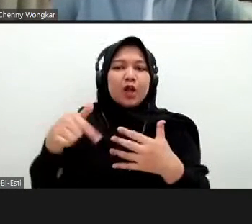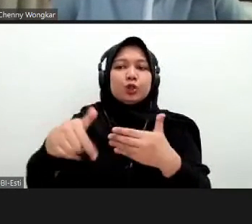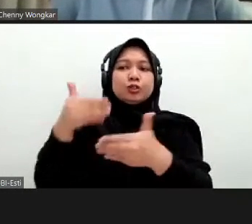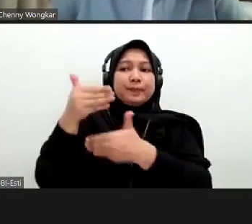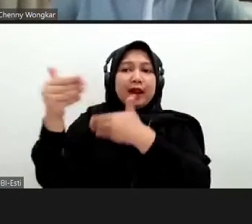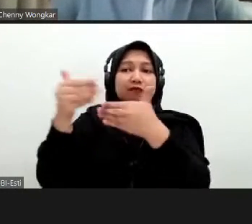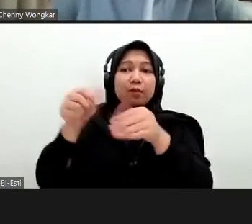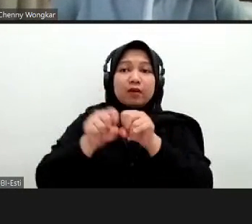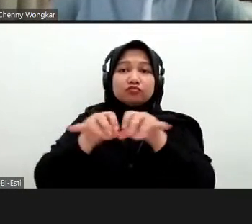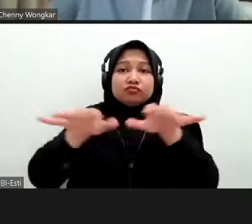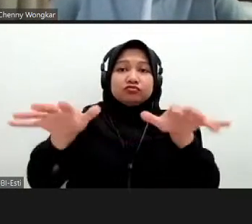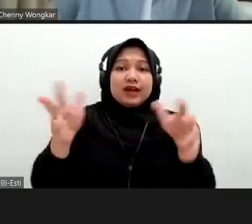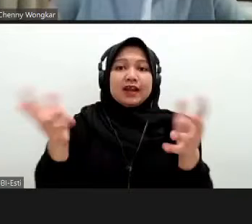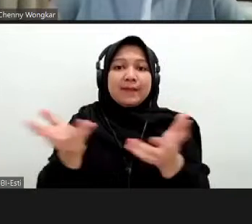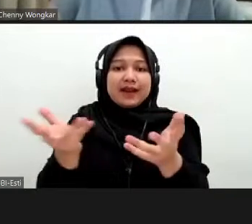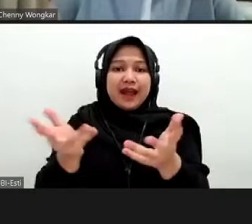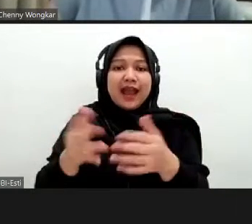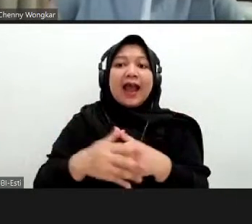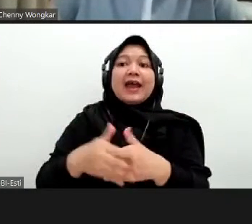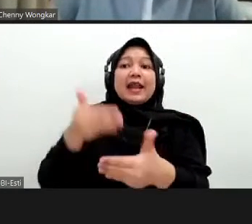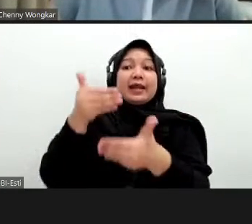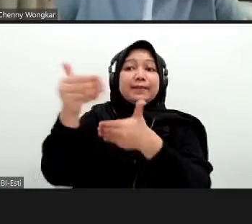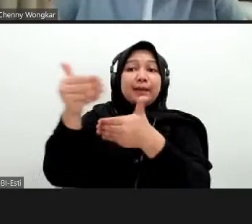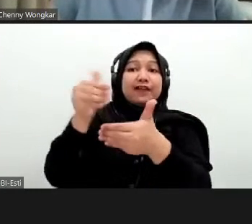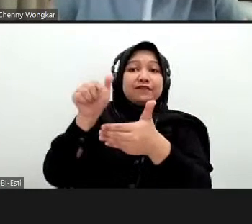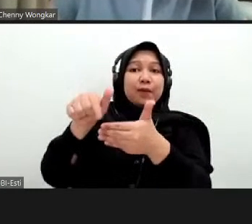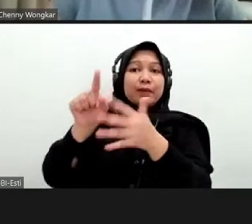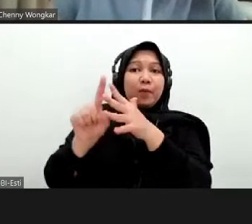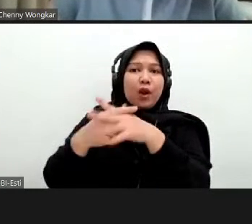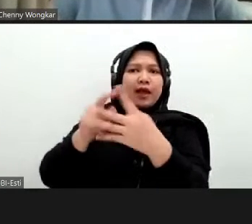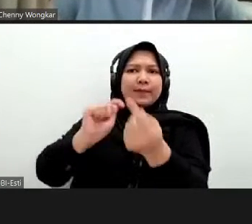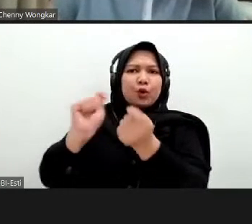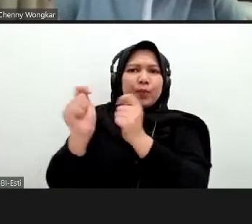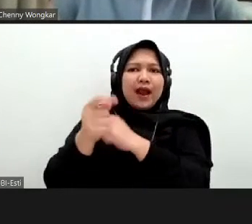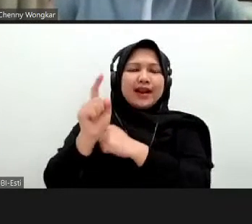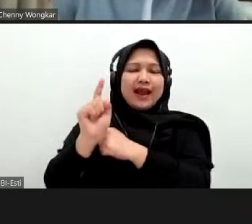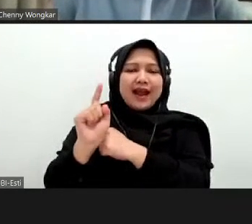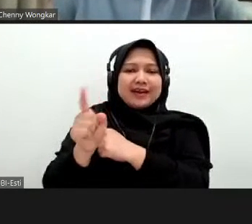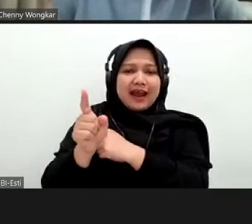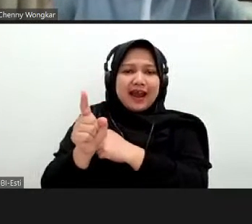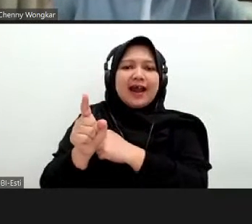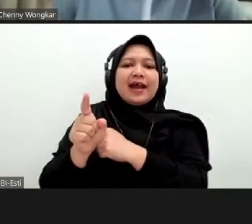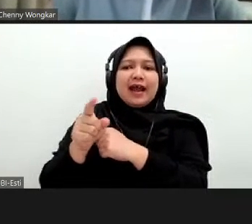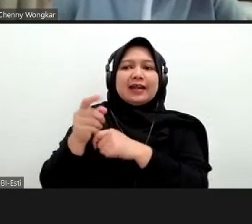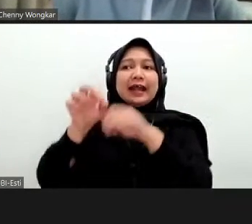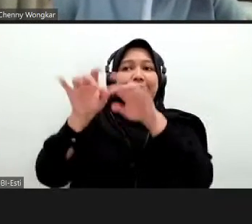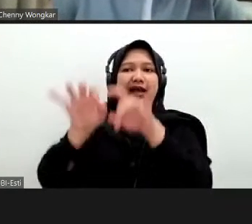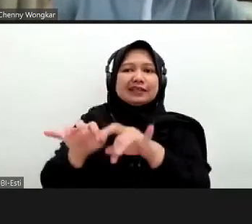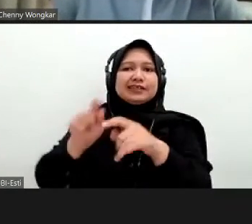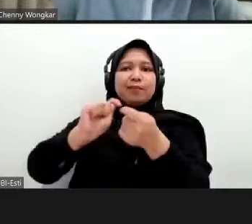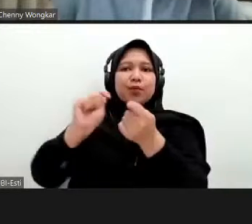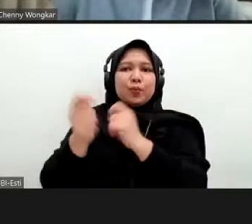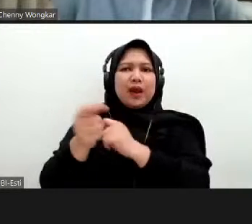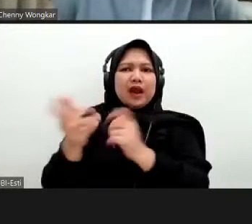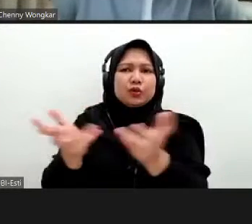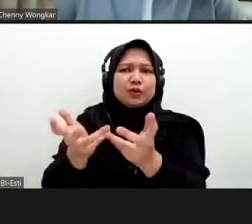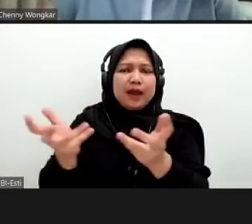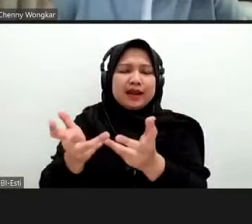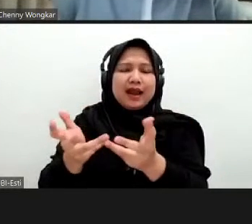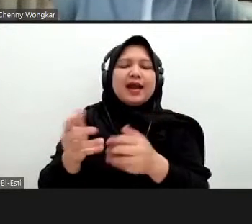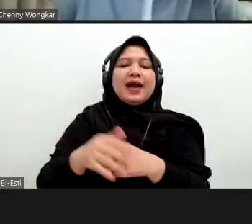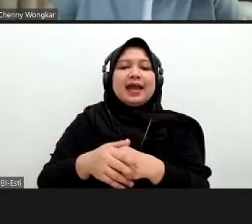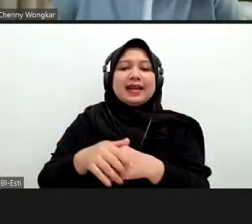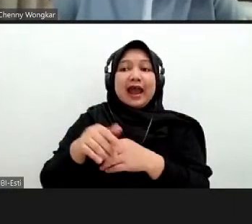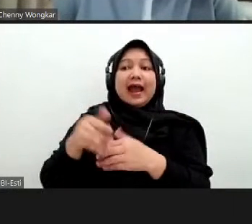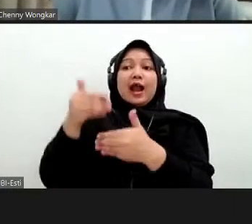jumping platform to many platforms. So they are trying to see in which platform then that they need to change